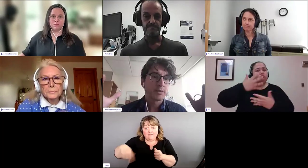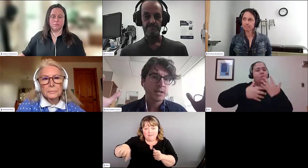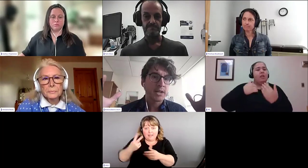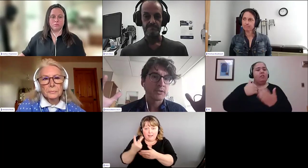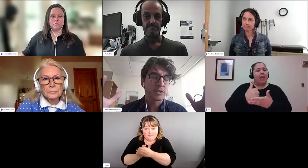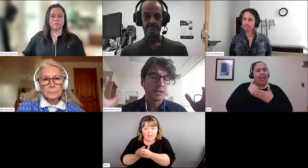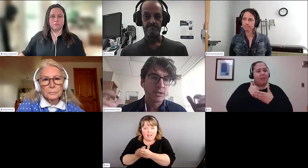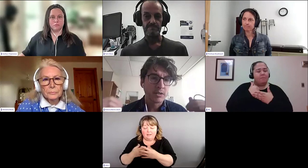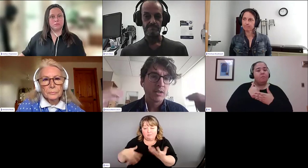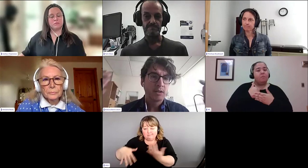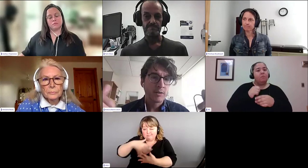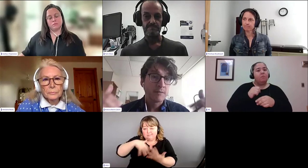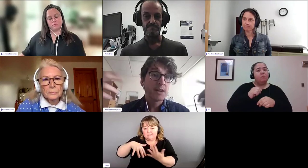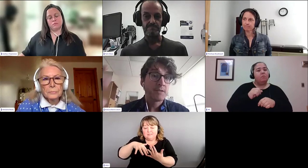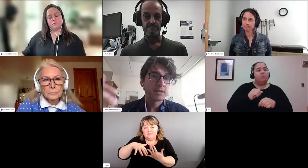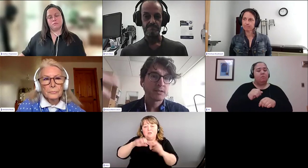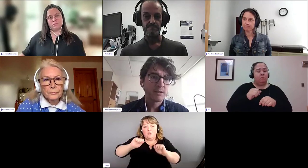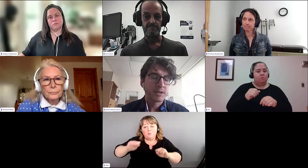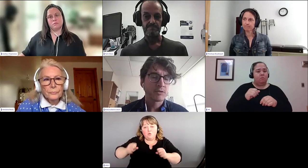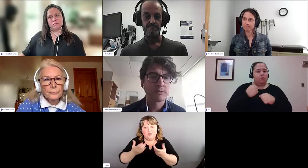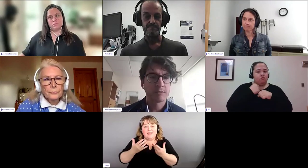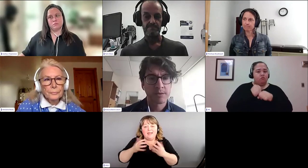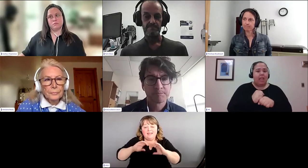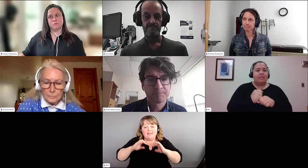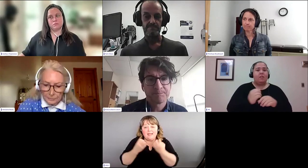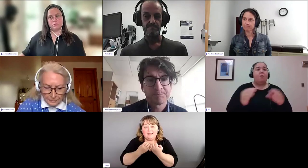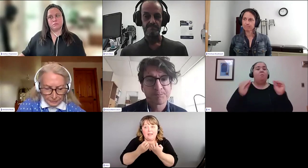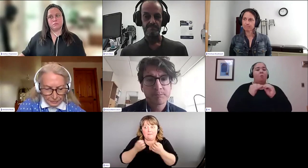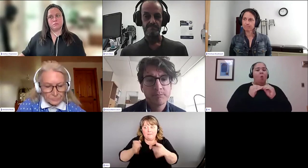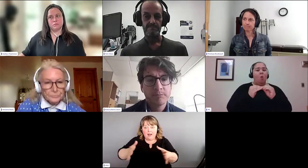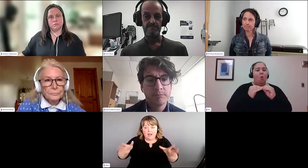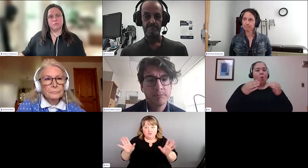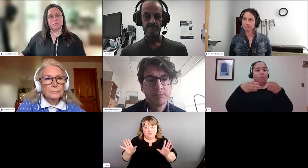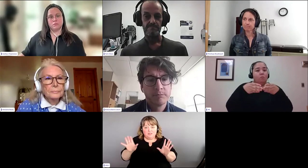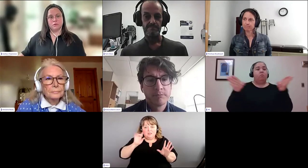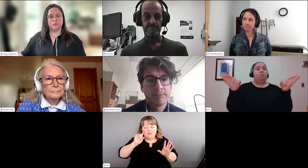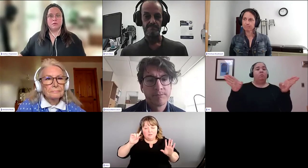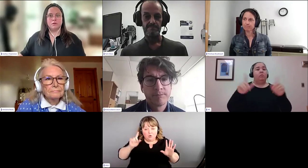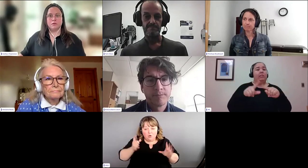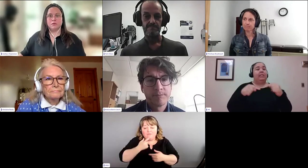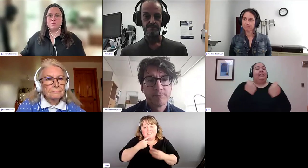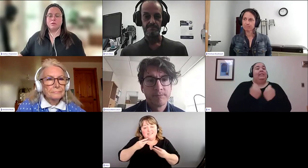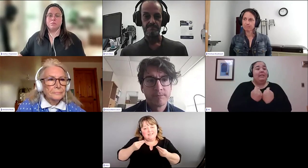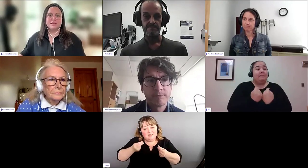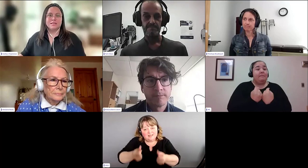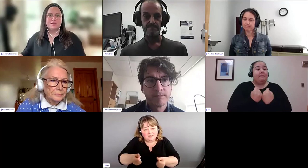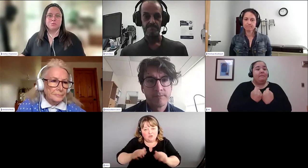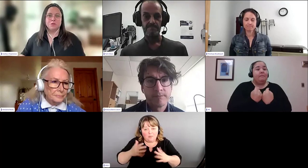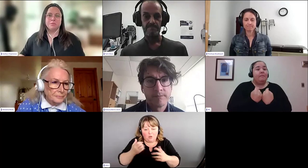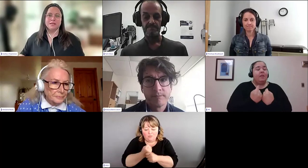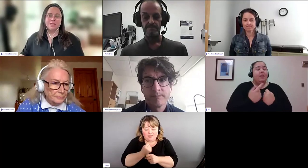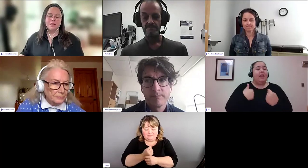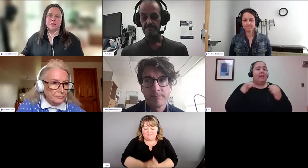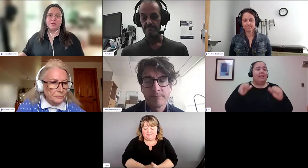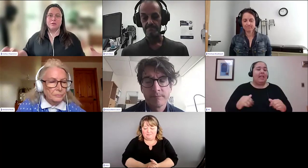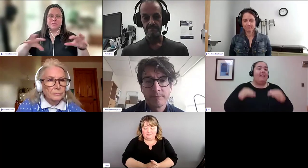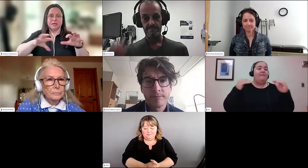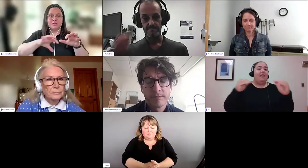working with the peers. This allows us to create a larger team which can advance